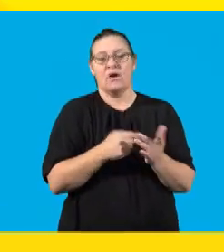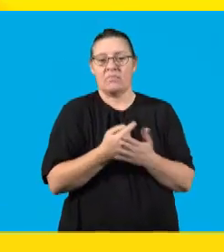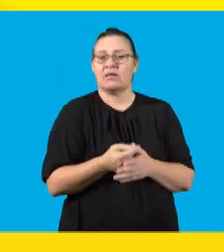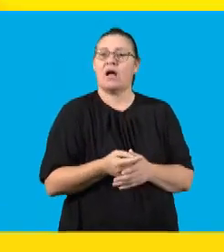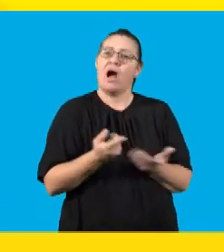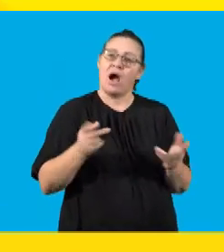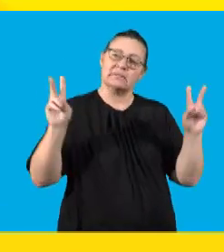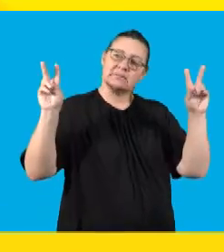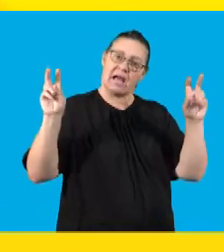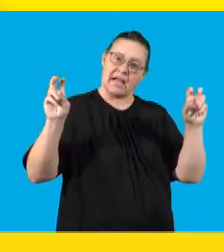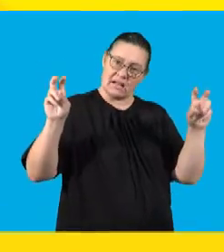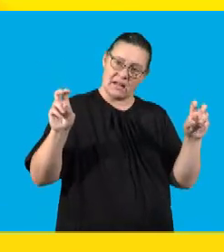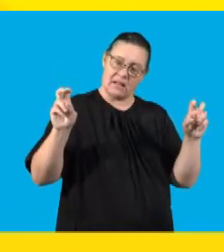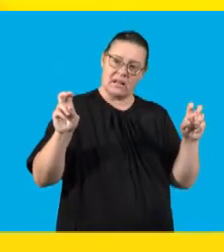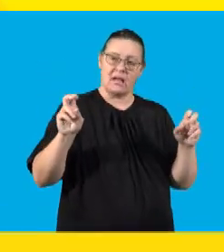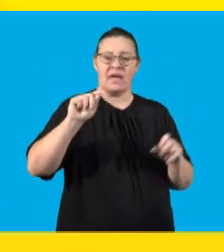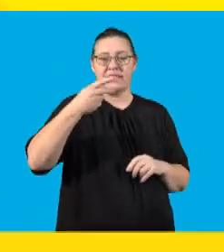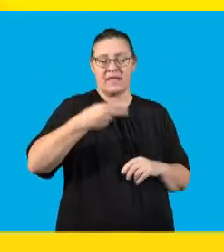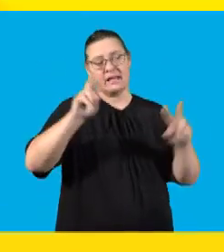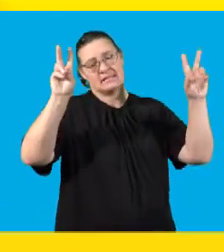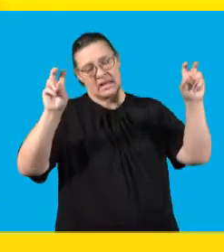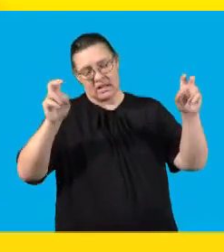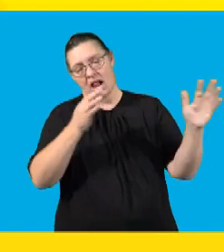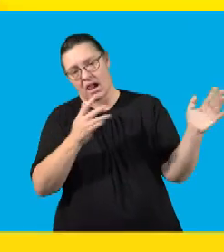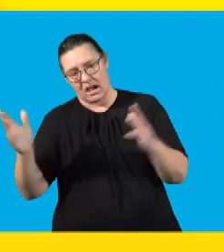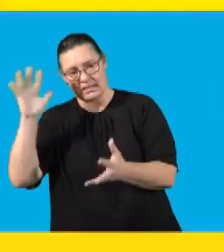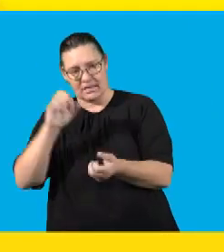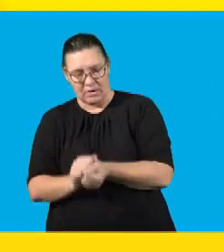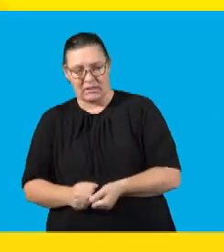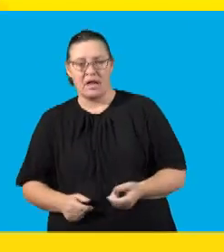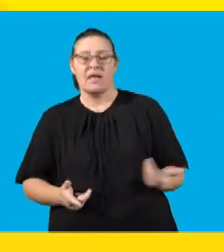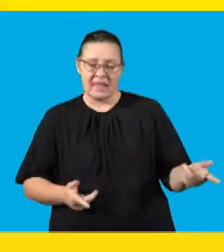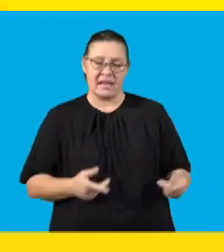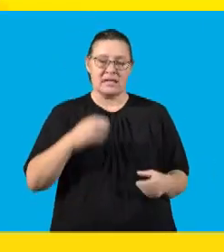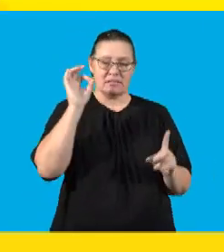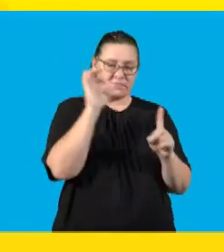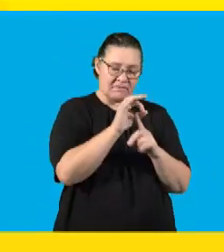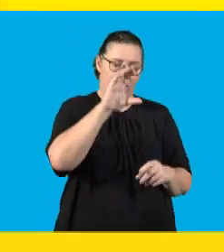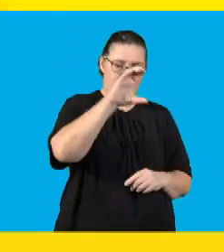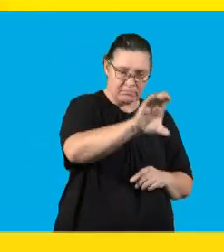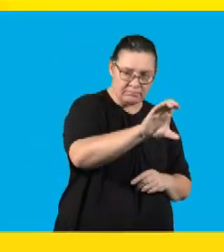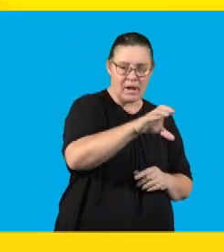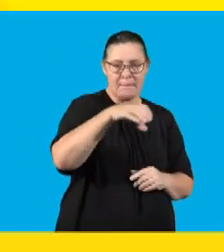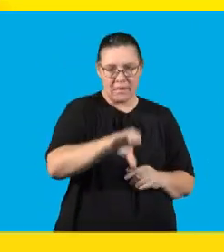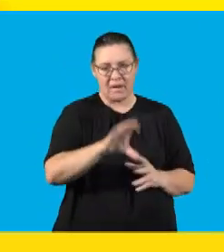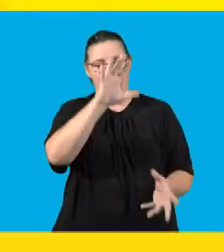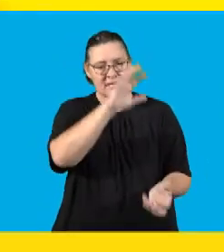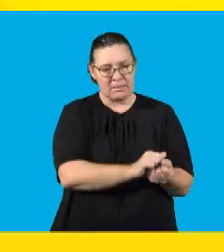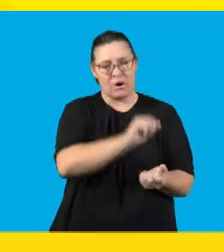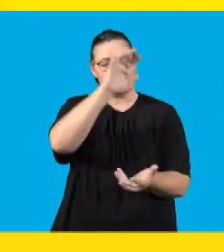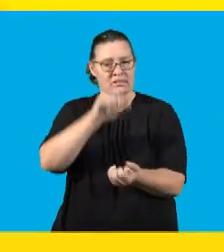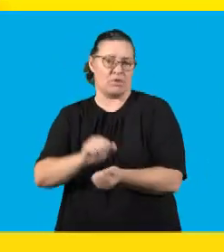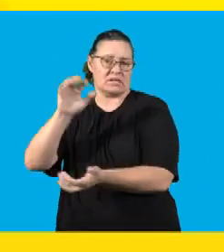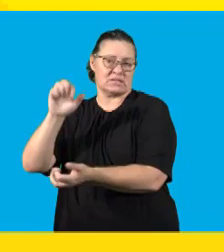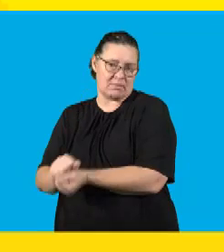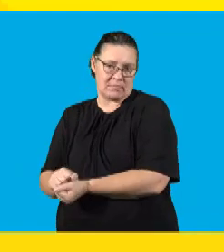Start your answer with the title and summarize that. Then you can also say the specific paragraph of text B and summarize